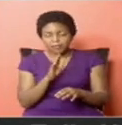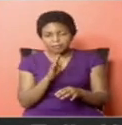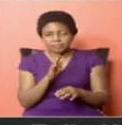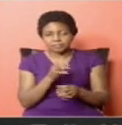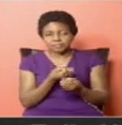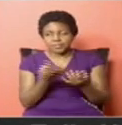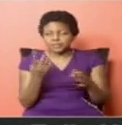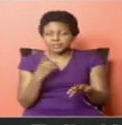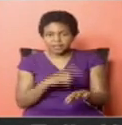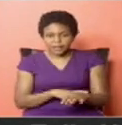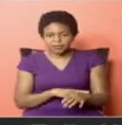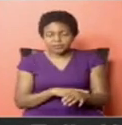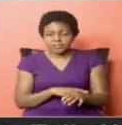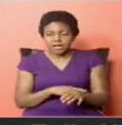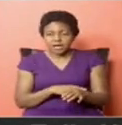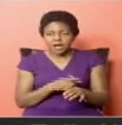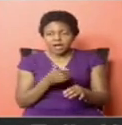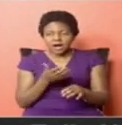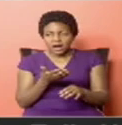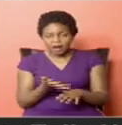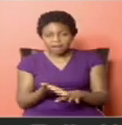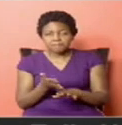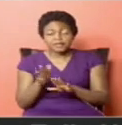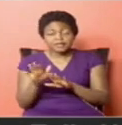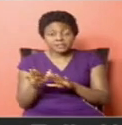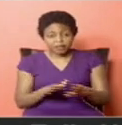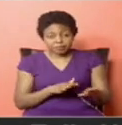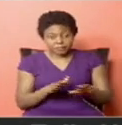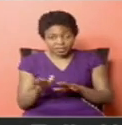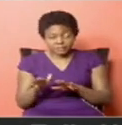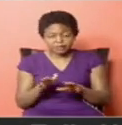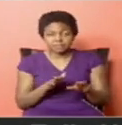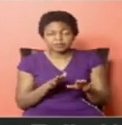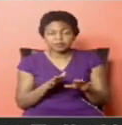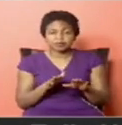disproportionately subjected to various